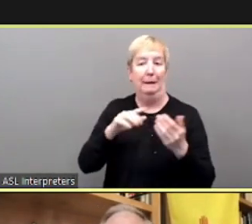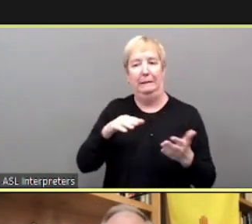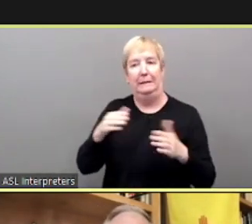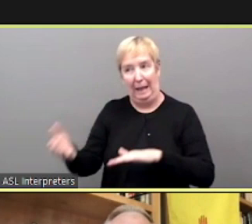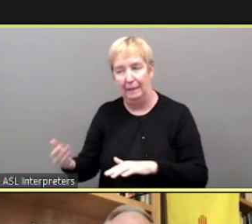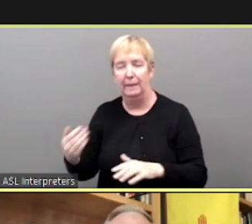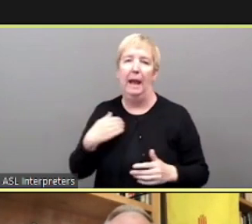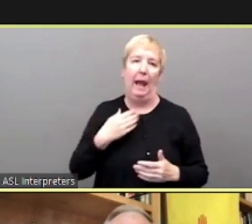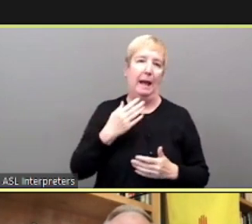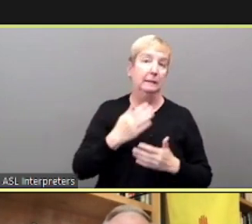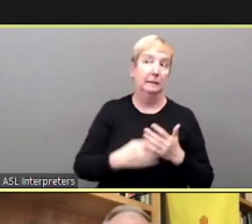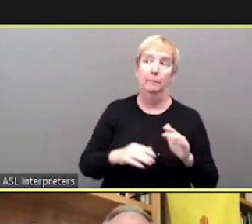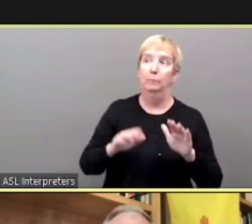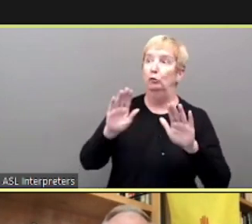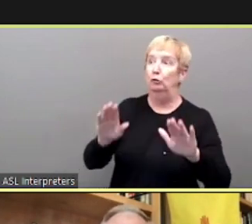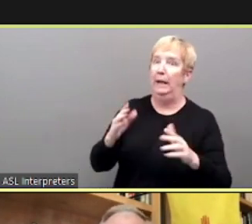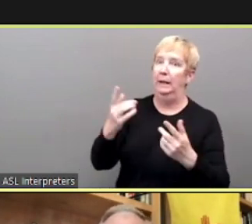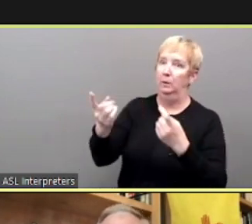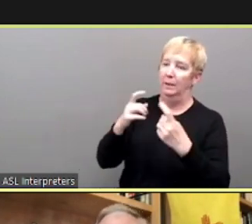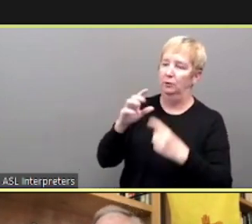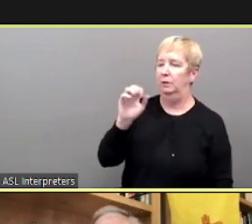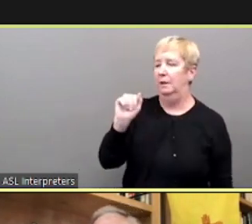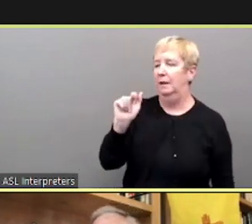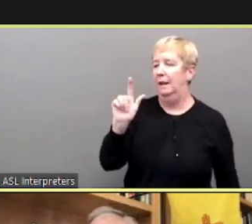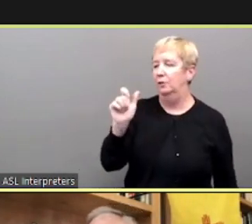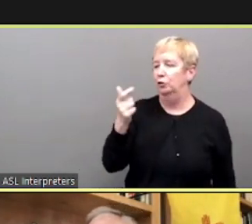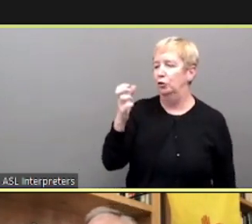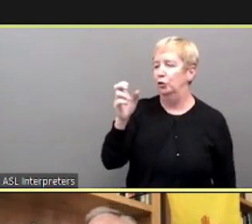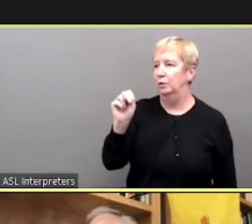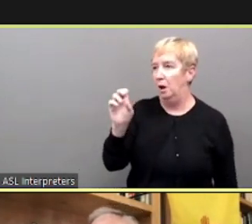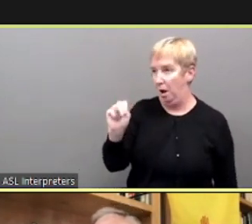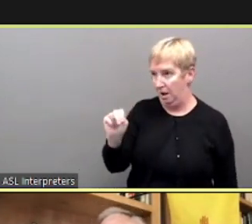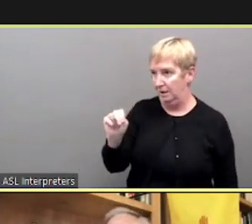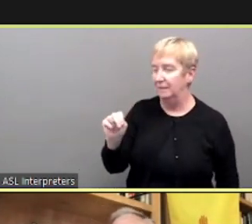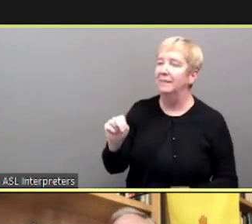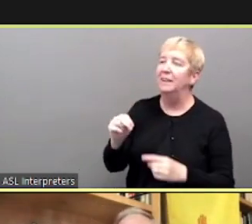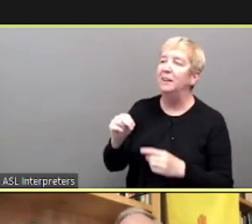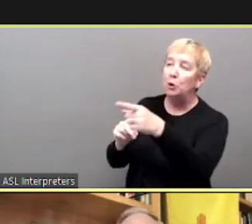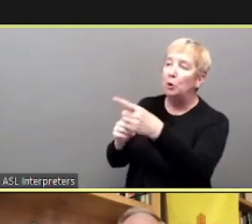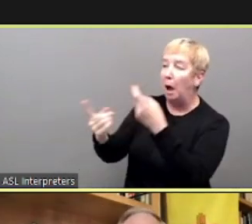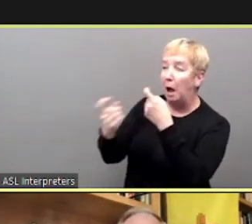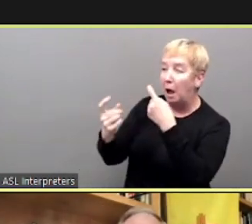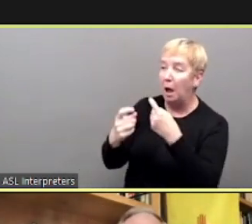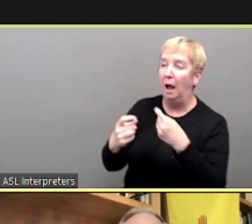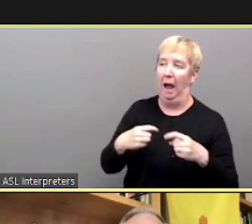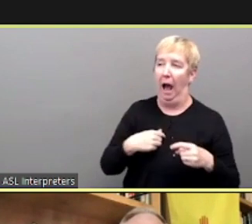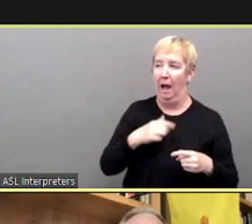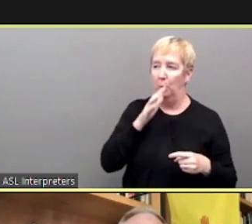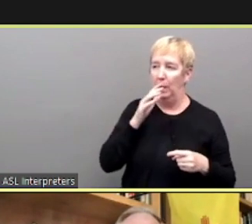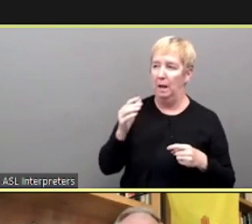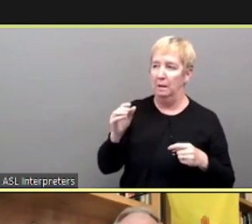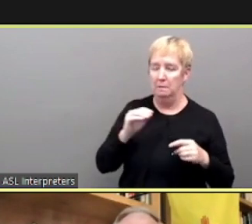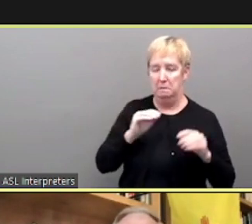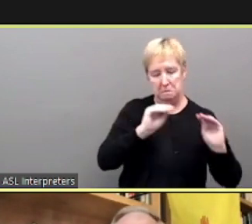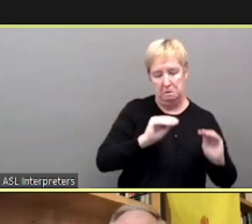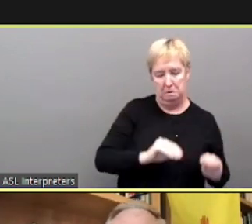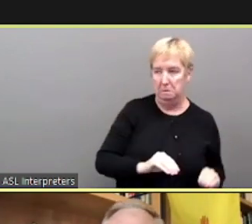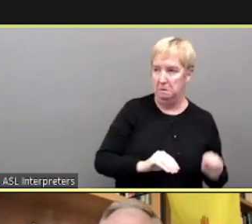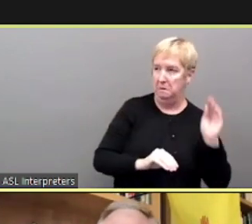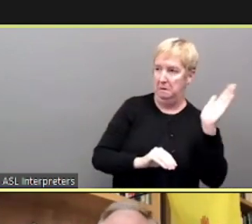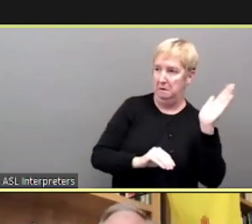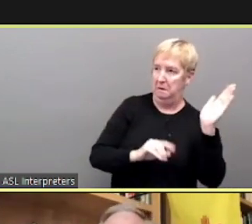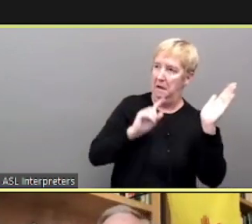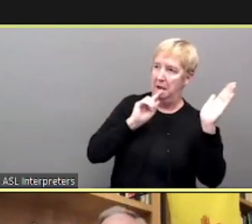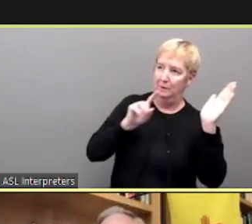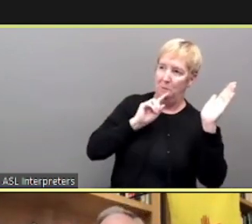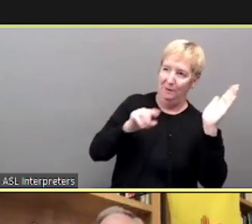today. Algernon in particular, I'm going to try to weave some of the answers to your questions into my presentation today, but of course, we're willing to take